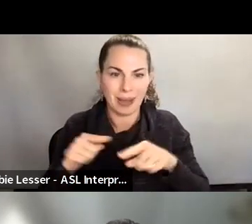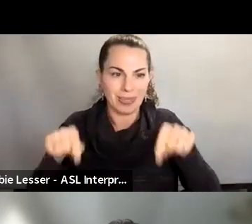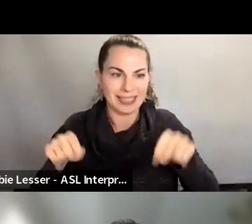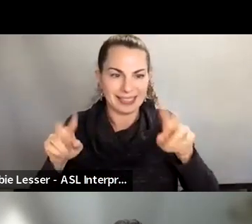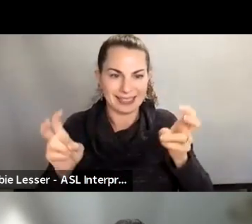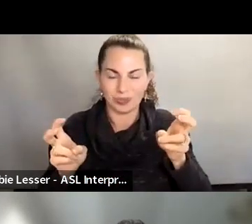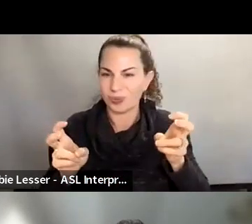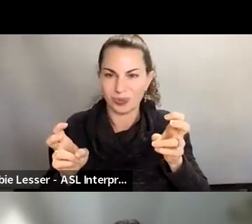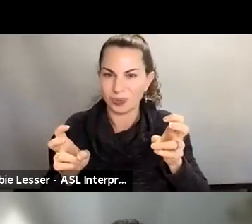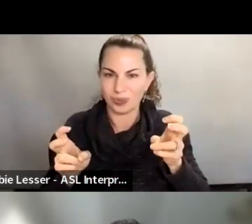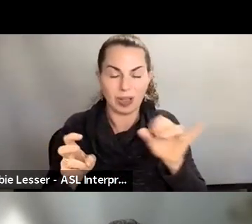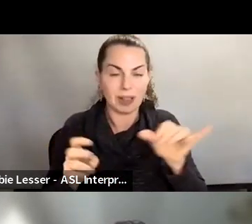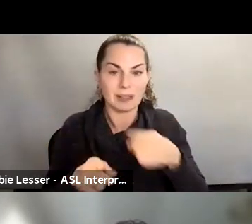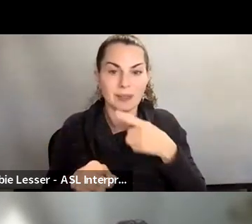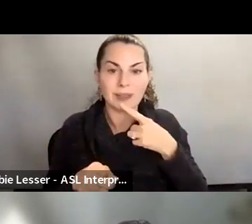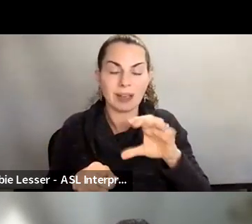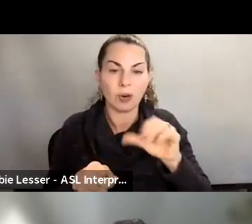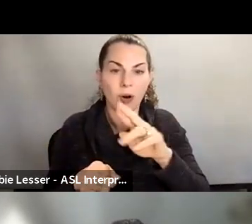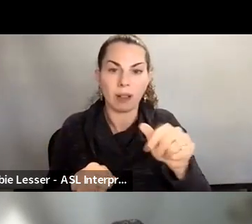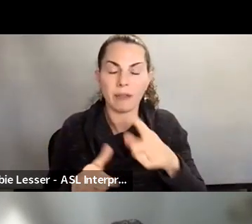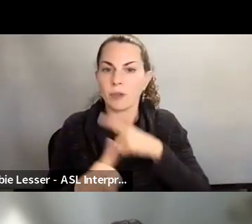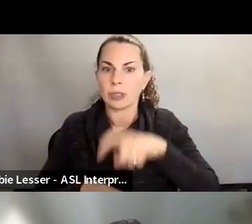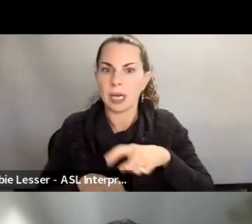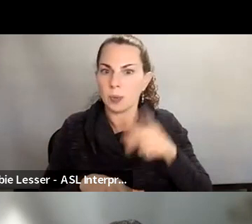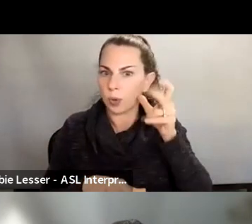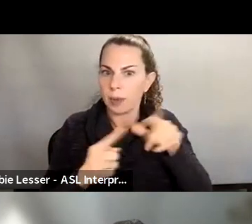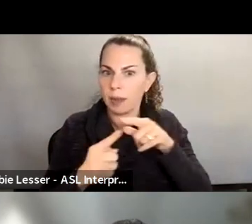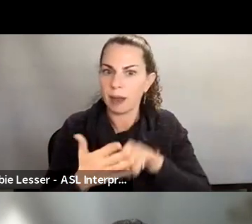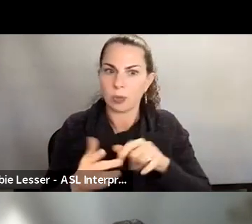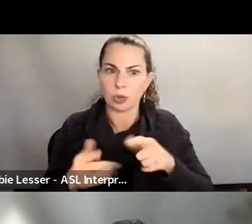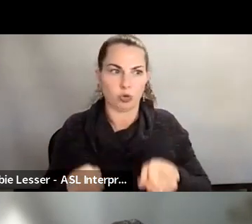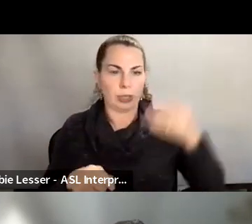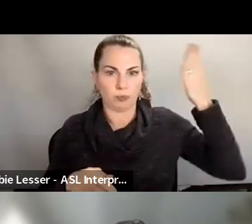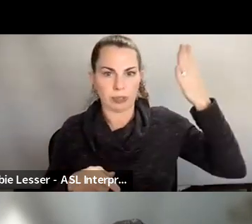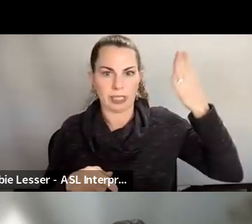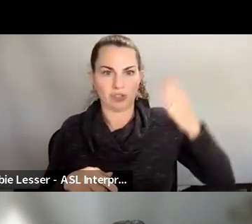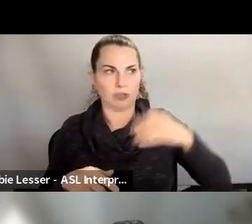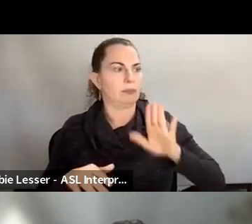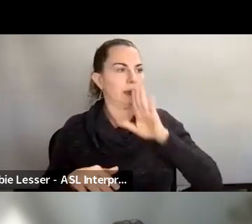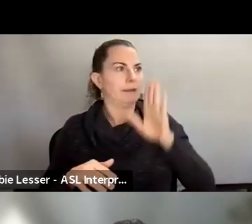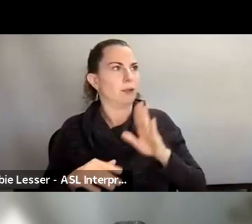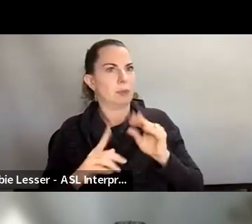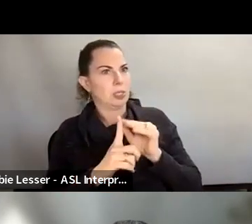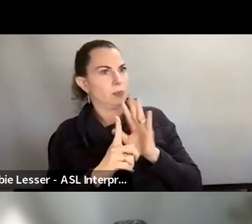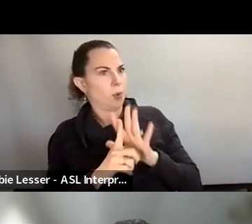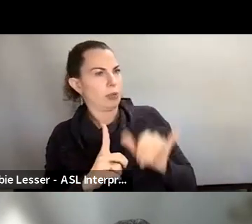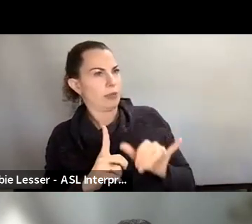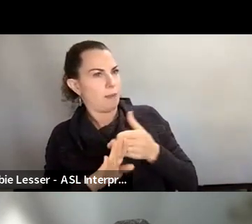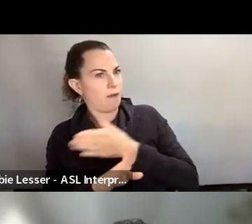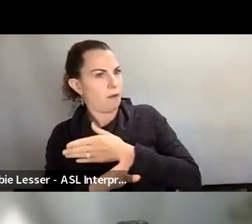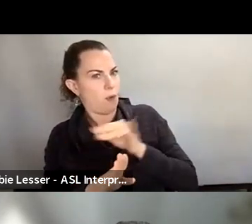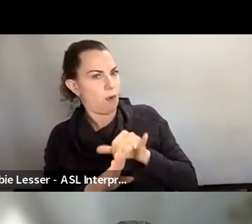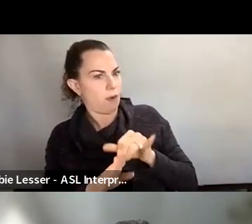the first time you ever heard about it was in that presentation you gave in orientation. I've never been exposed to it at any point, educationally